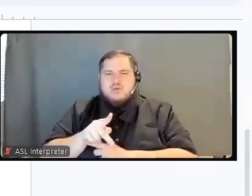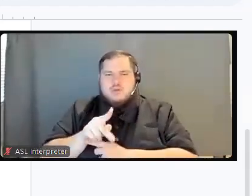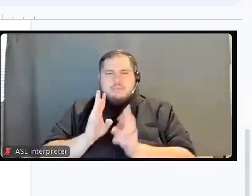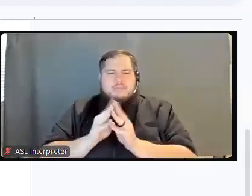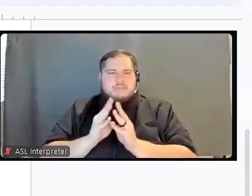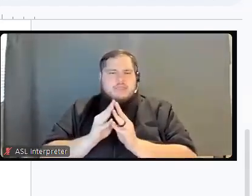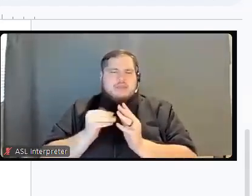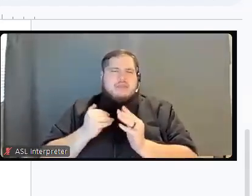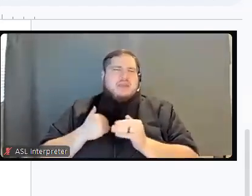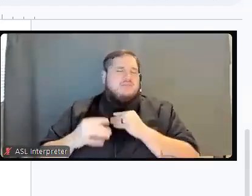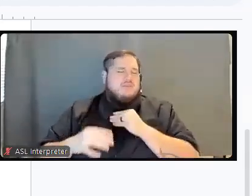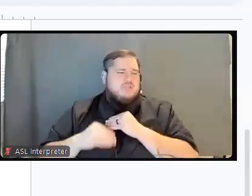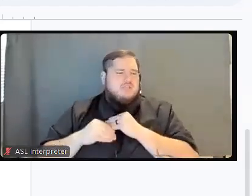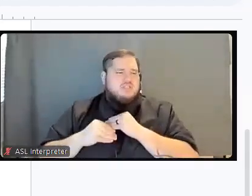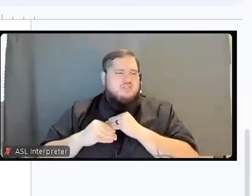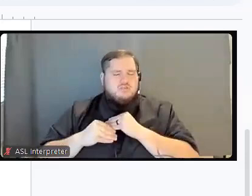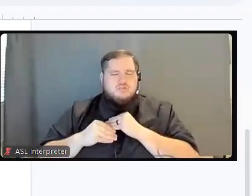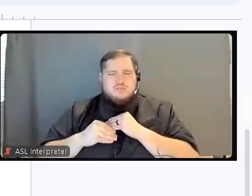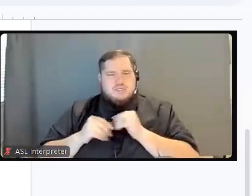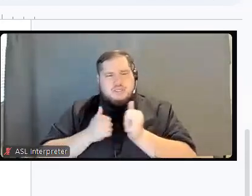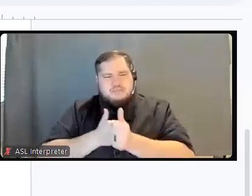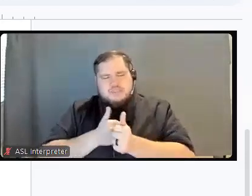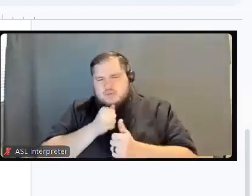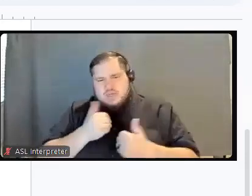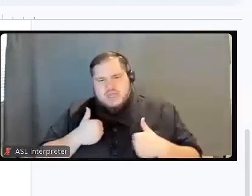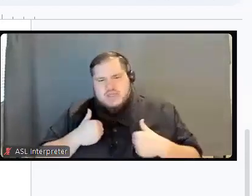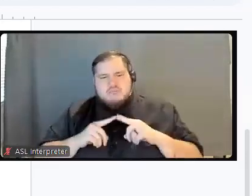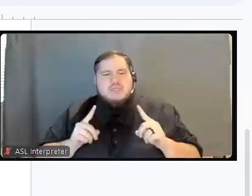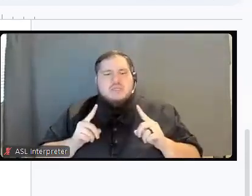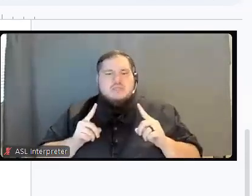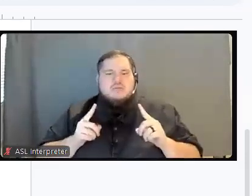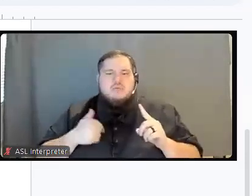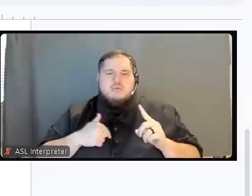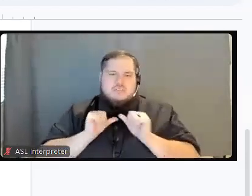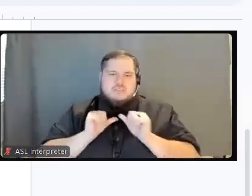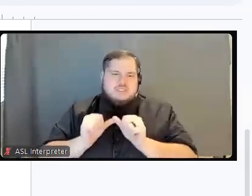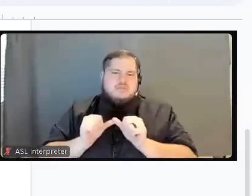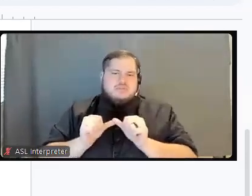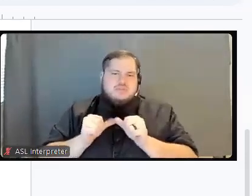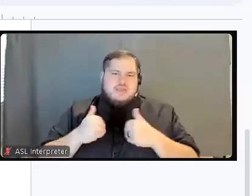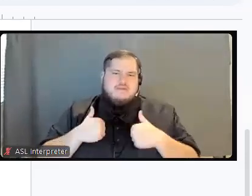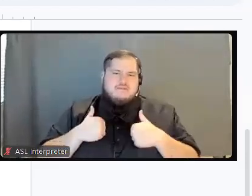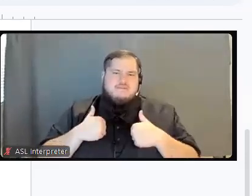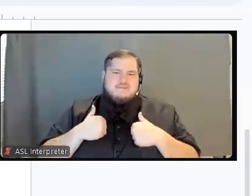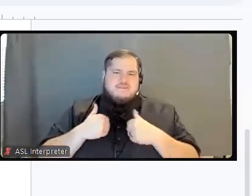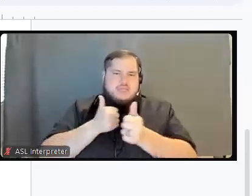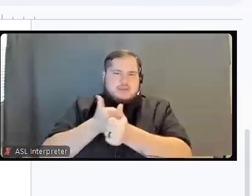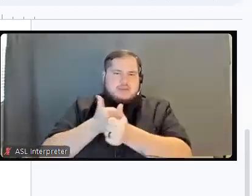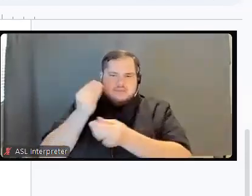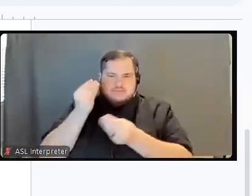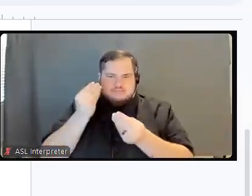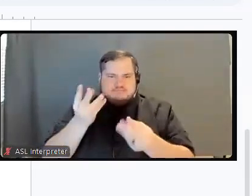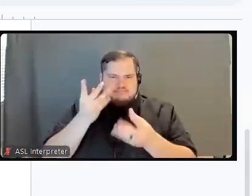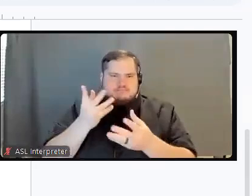updates from what was shared last time, but we will continue to have those as that work starts to move